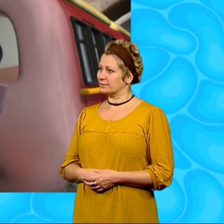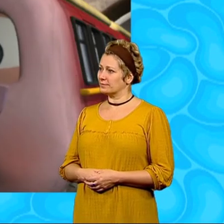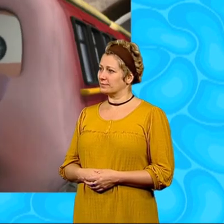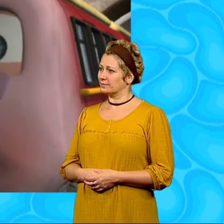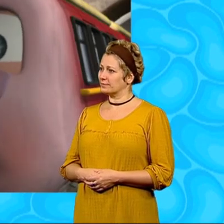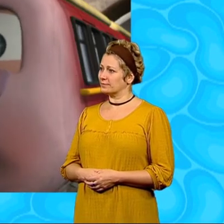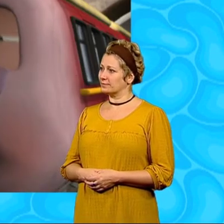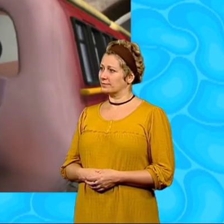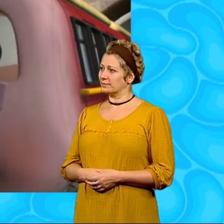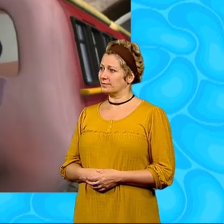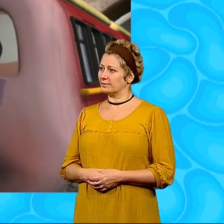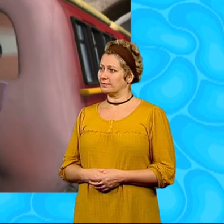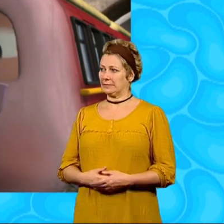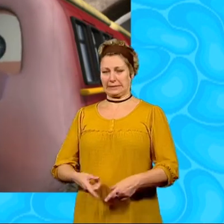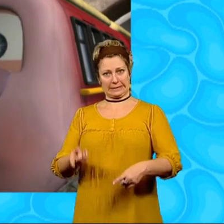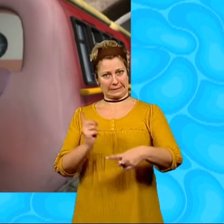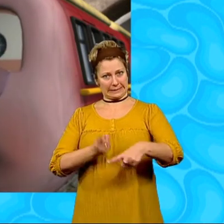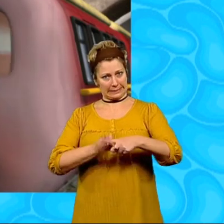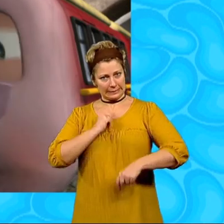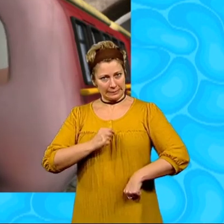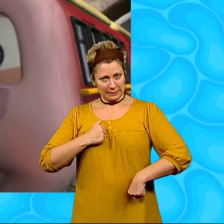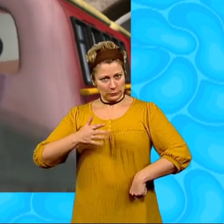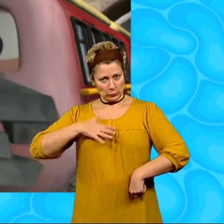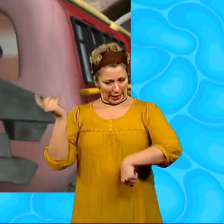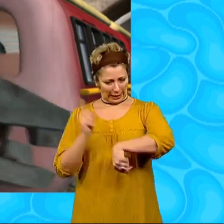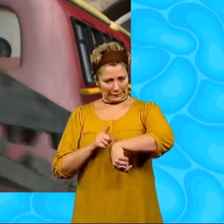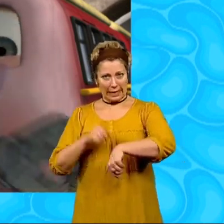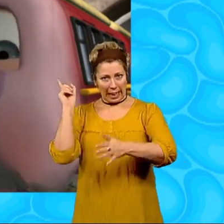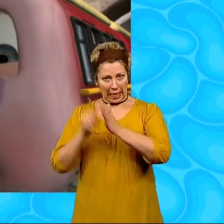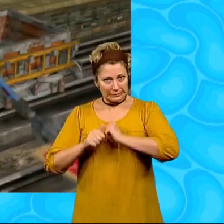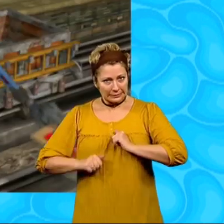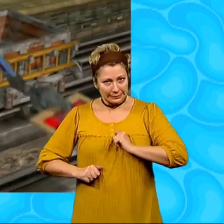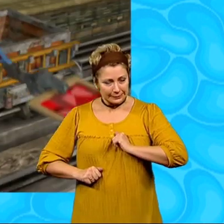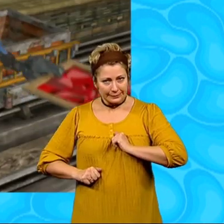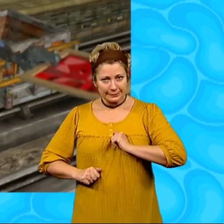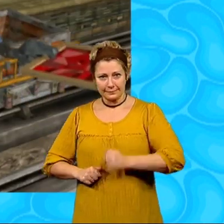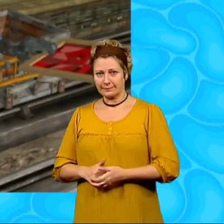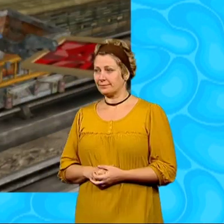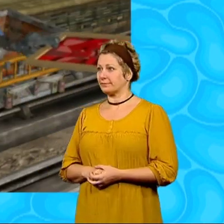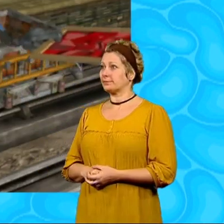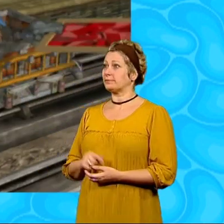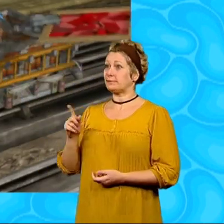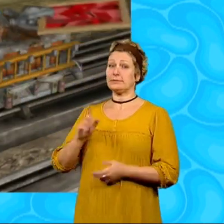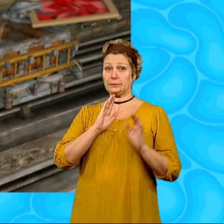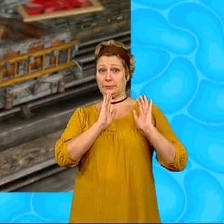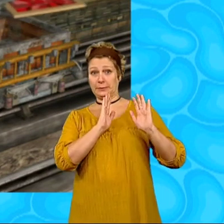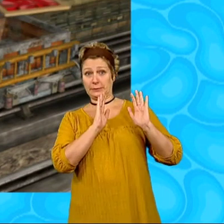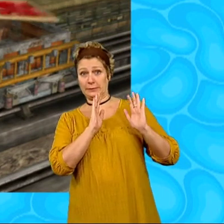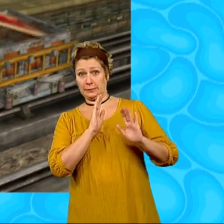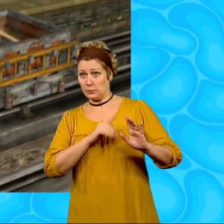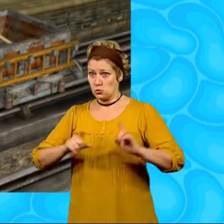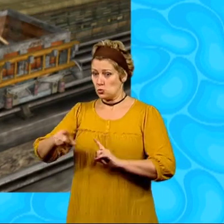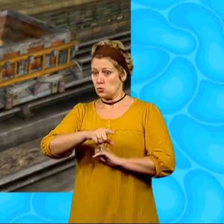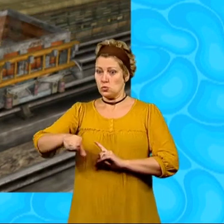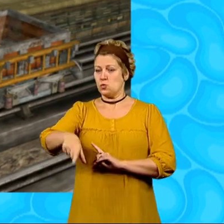Quick clip these, Mr Rails. You know how I hate being behind sheds. Mr Rails never